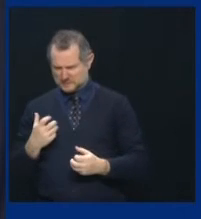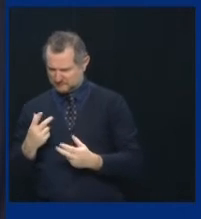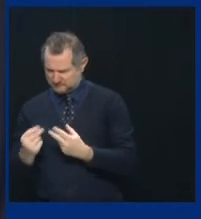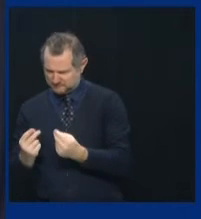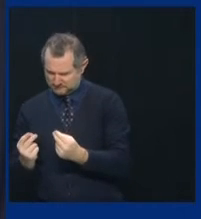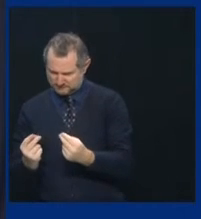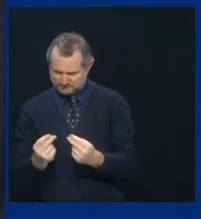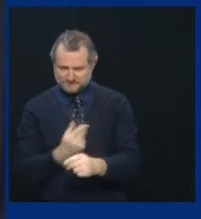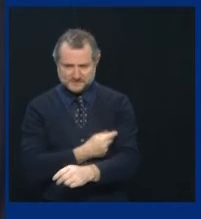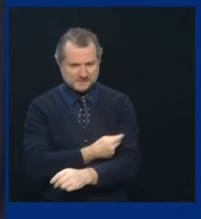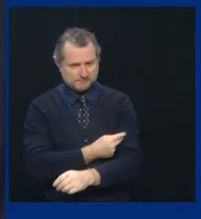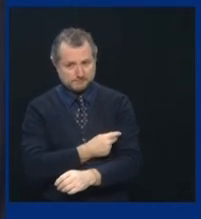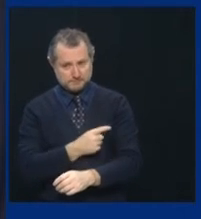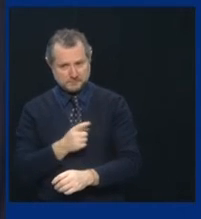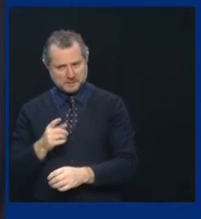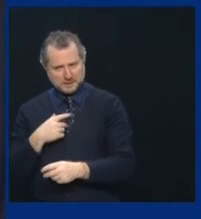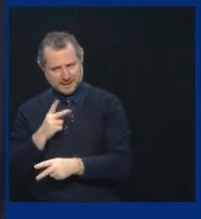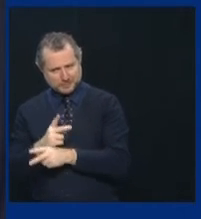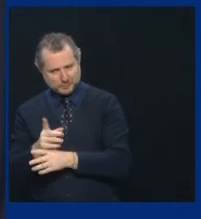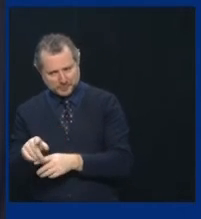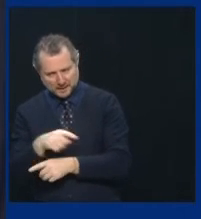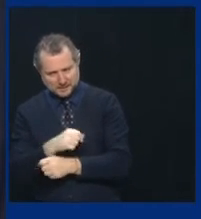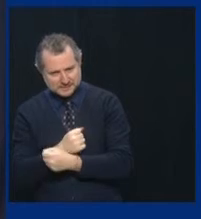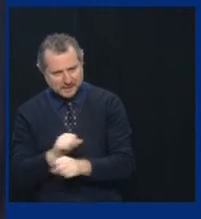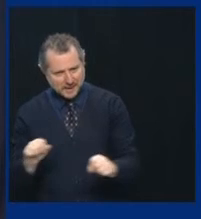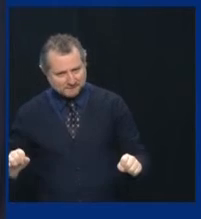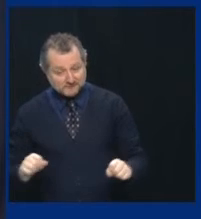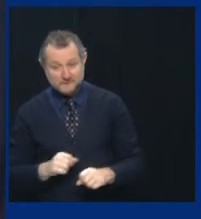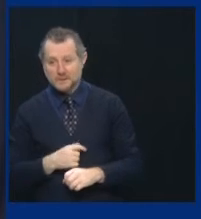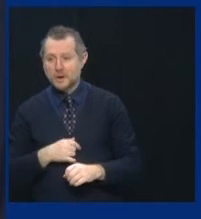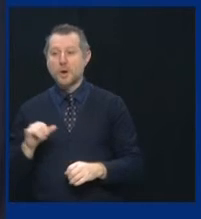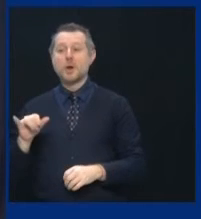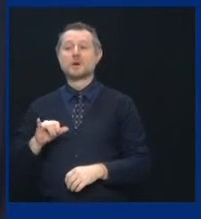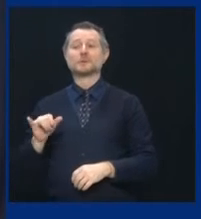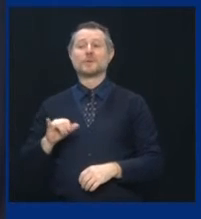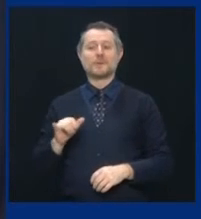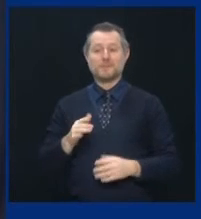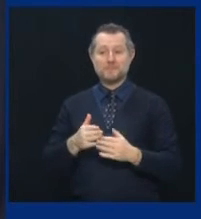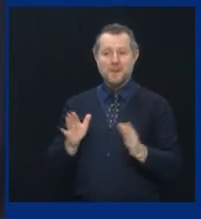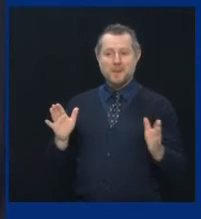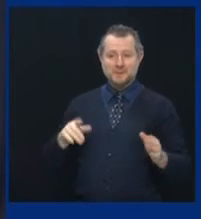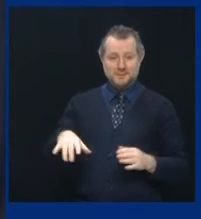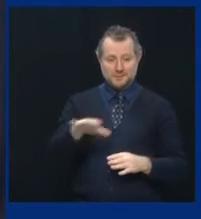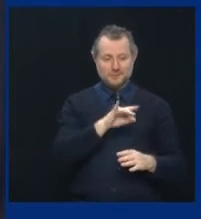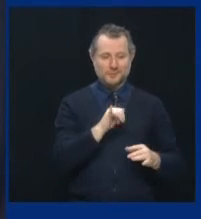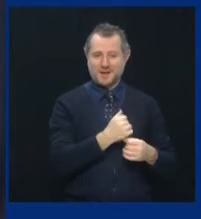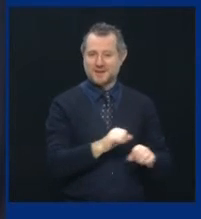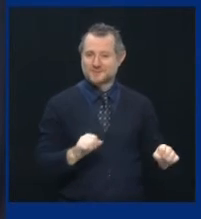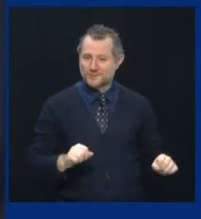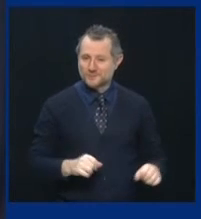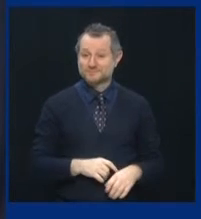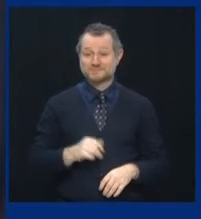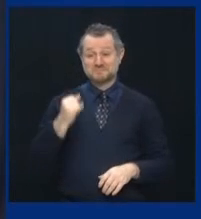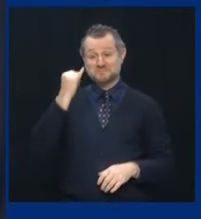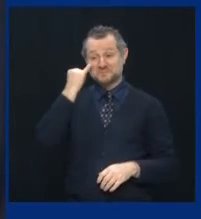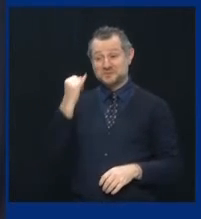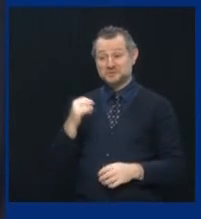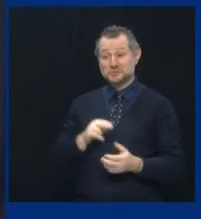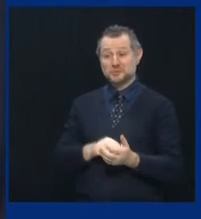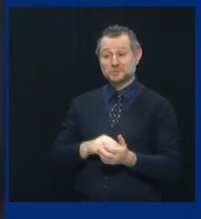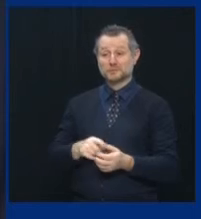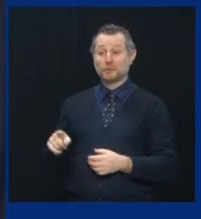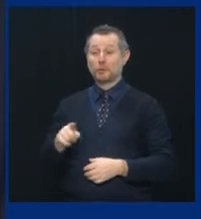their safety and the safety of the public. If you are a nurse who is doing COVID testing,